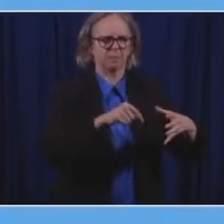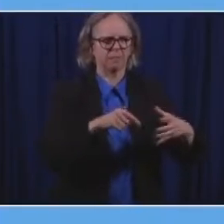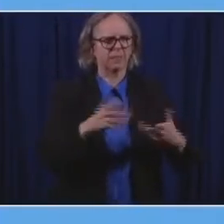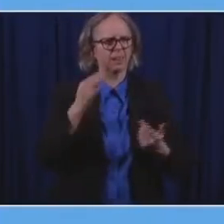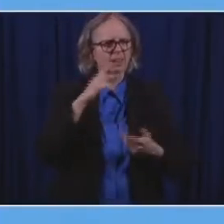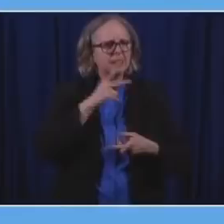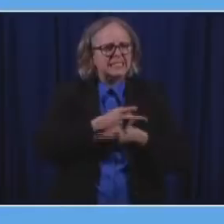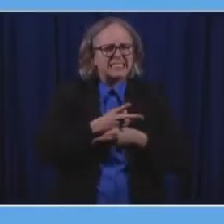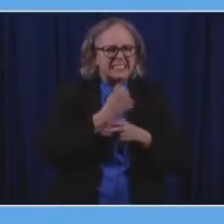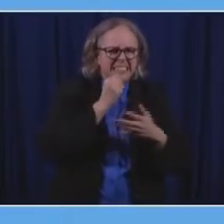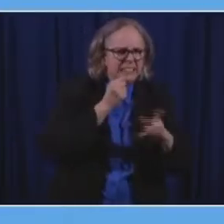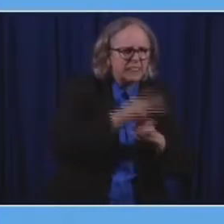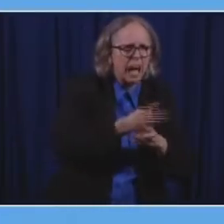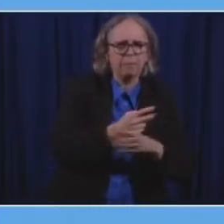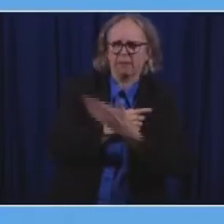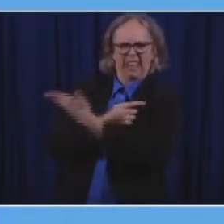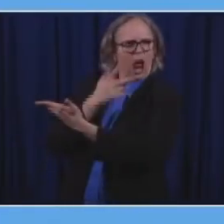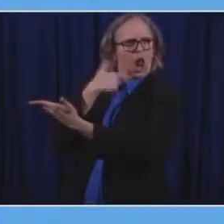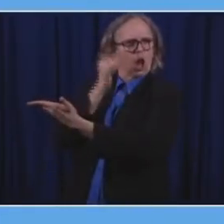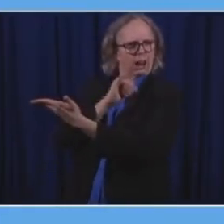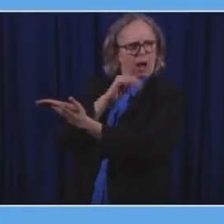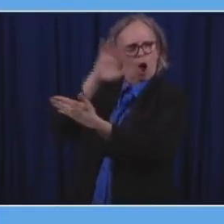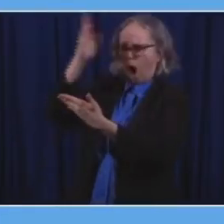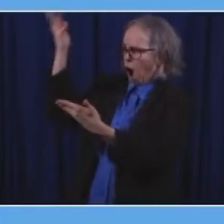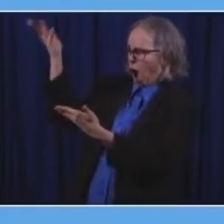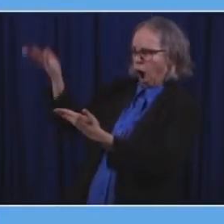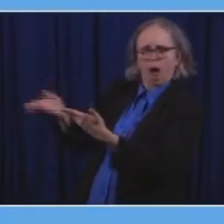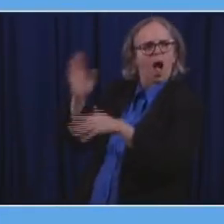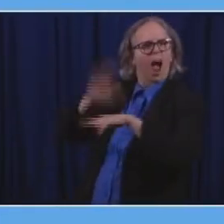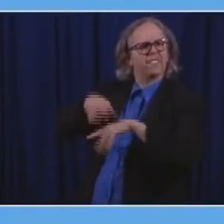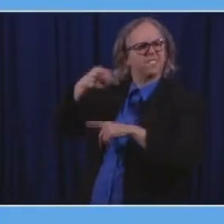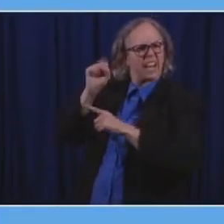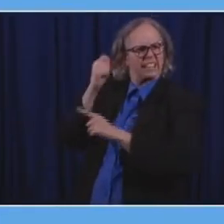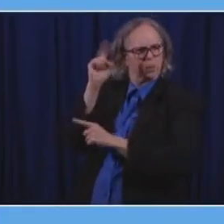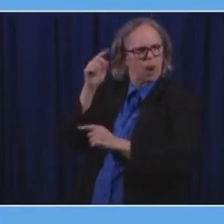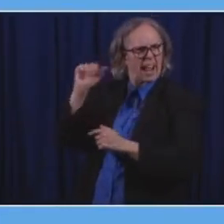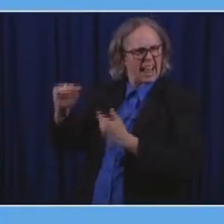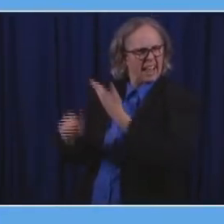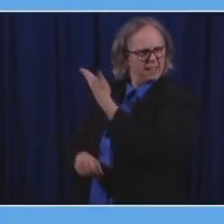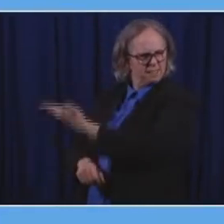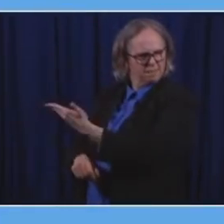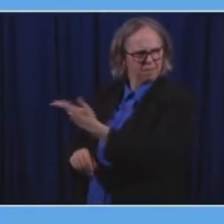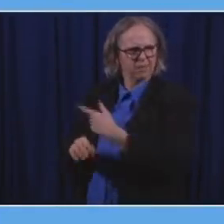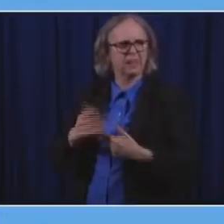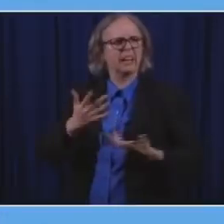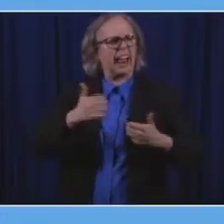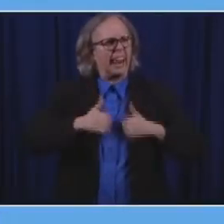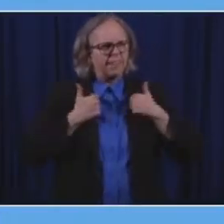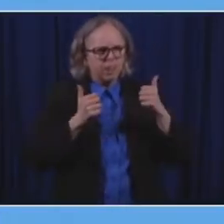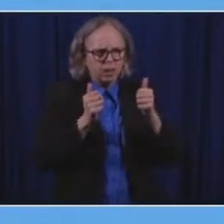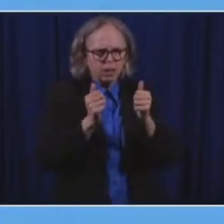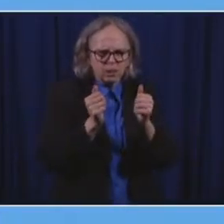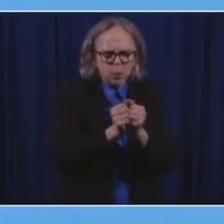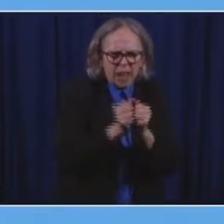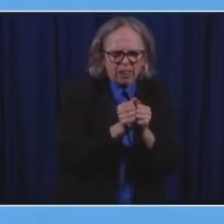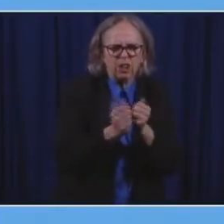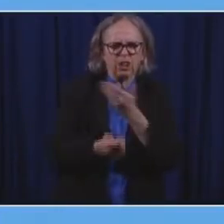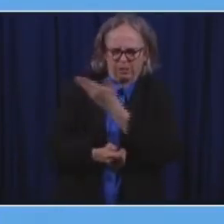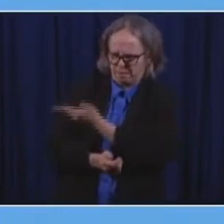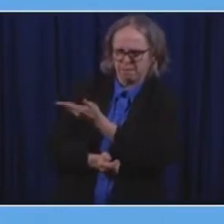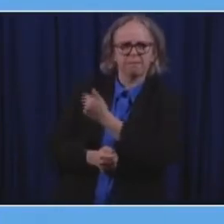Vulnerable individuals who live together in close proximity and those who care for them. These are the ones that we have